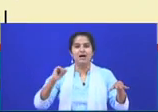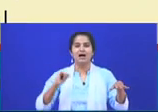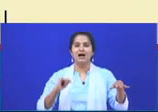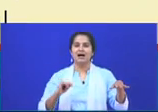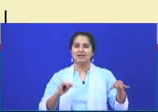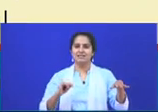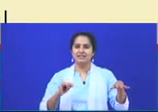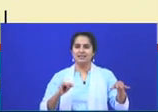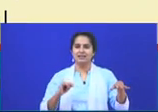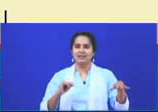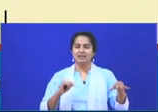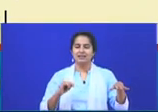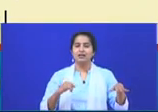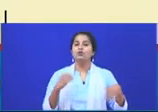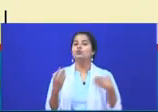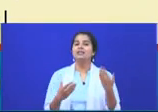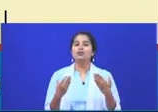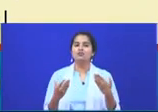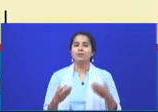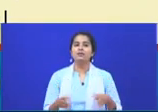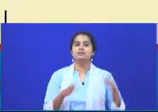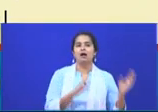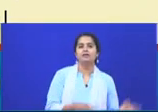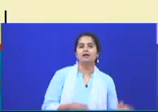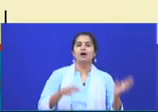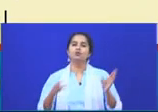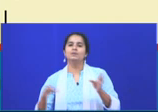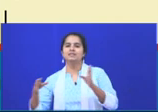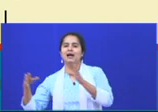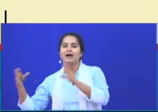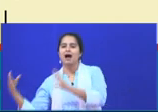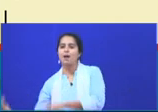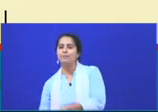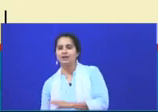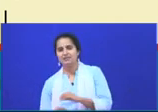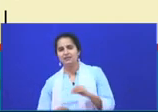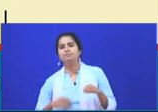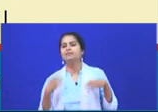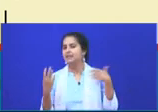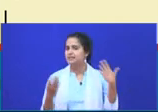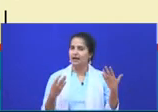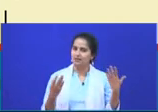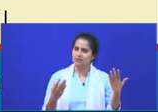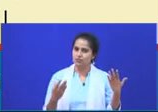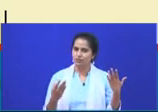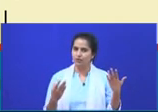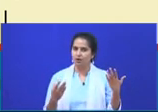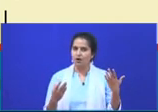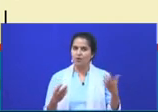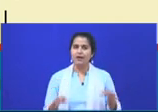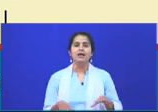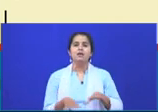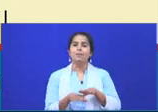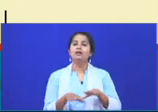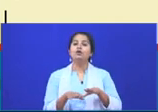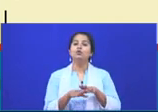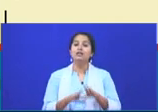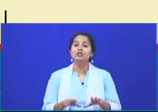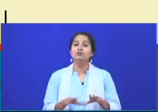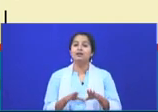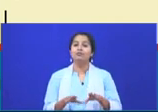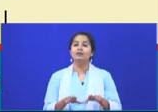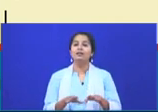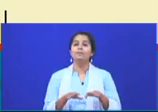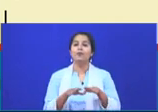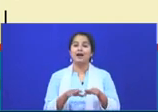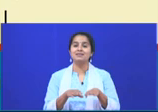utpitikayam asti. Now you need not repeat sthalika utpitikayam asti. It's understood. Okay. But you